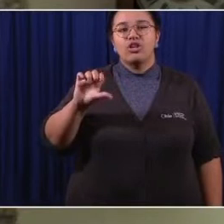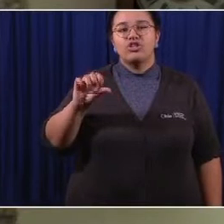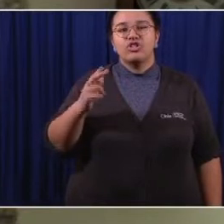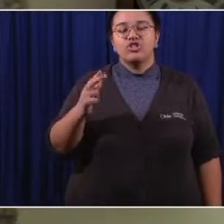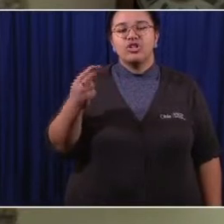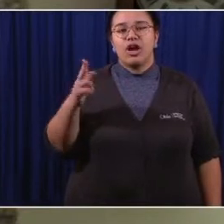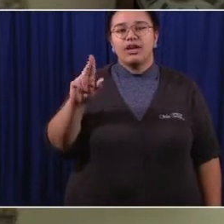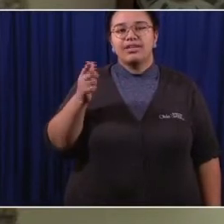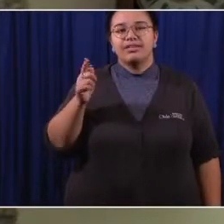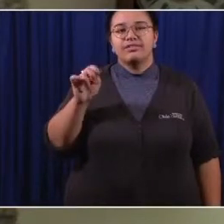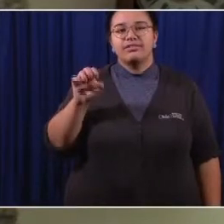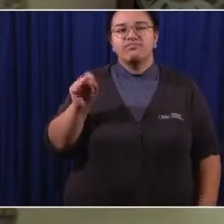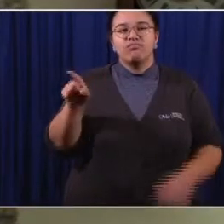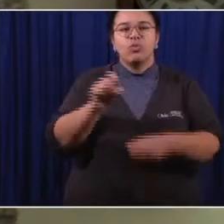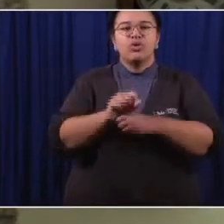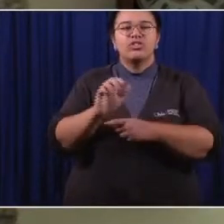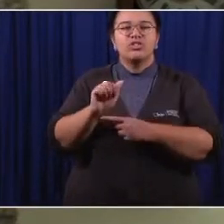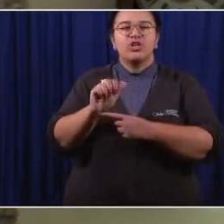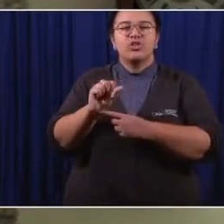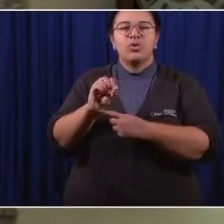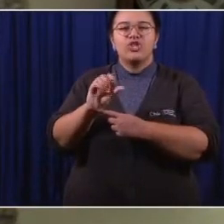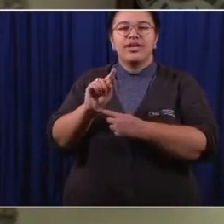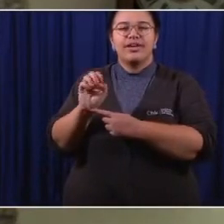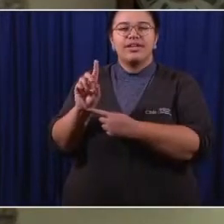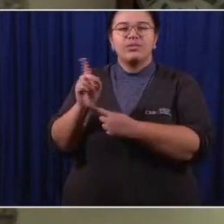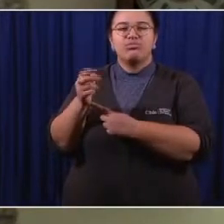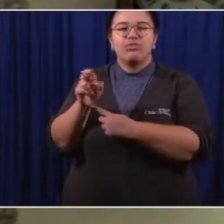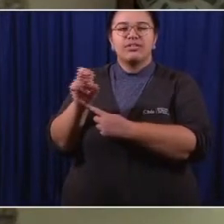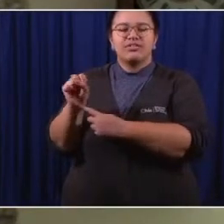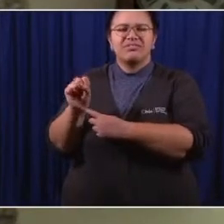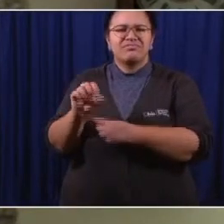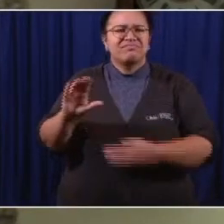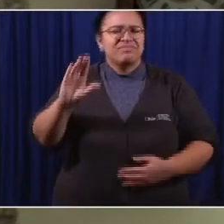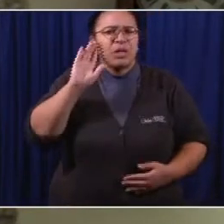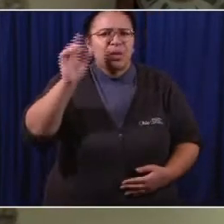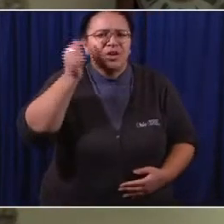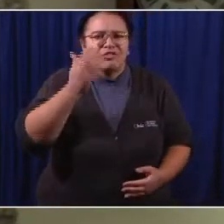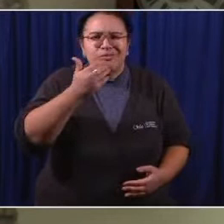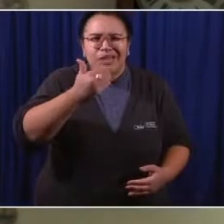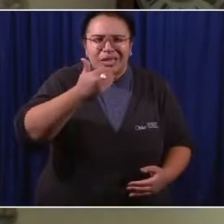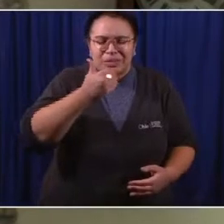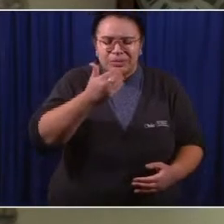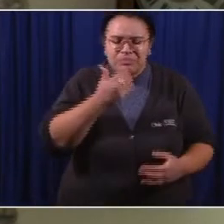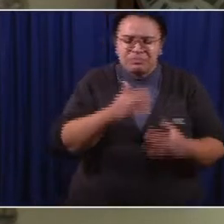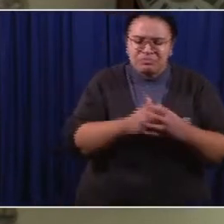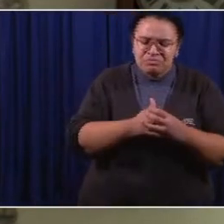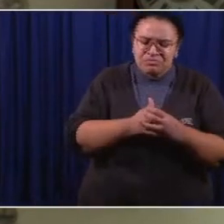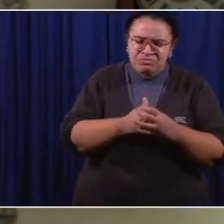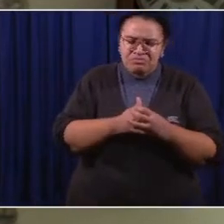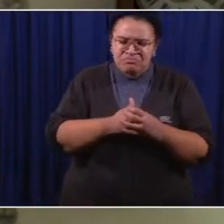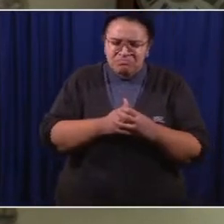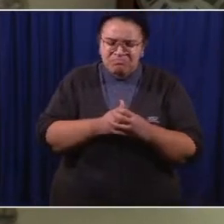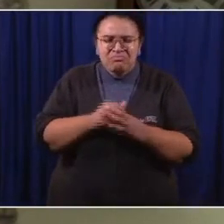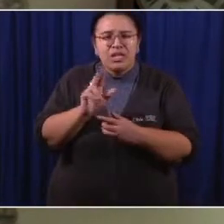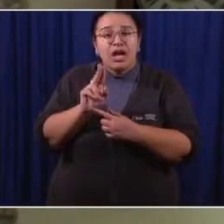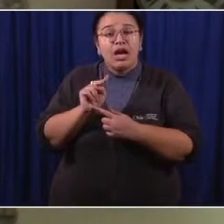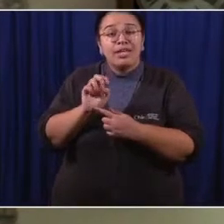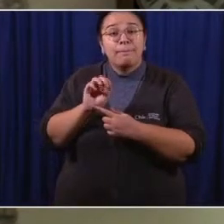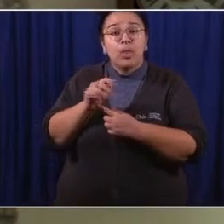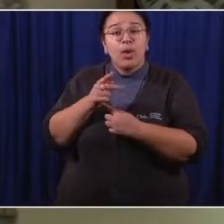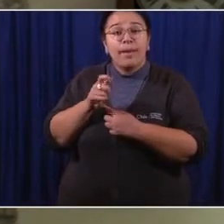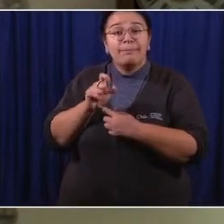Hi, Governor. Thanks for doing this as always. We saw today that initial claims for